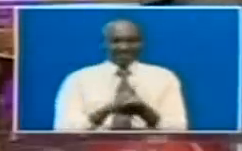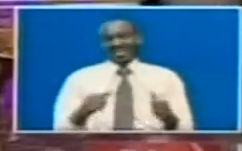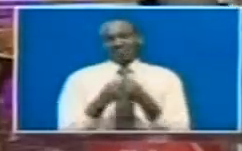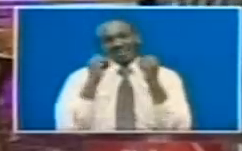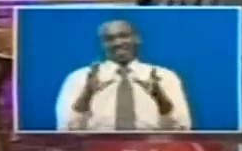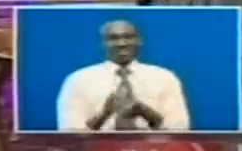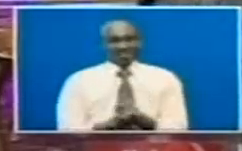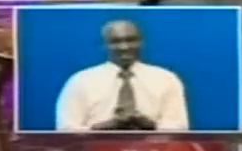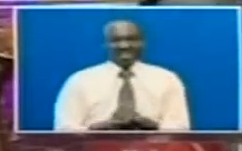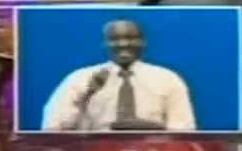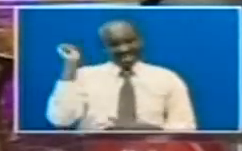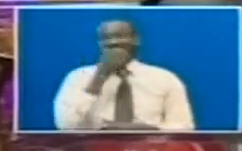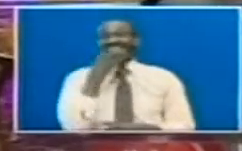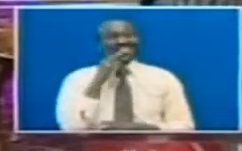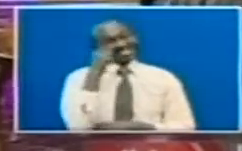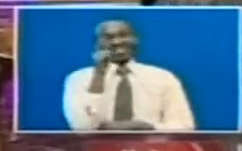Haikukua hivyo. Kenyatta alisema hiyo.